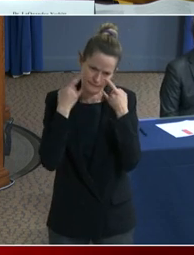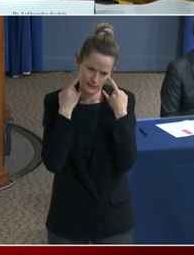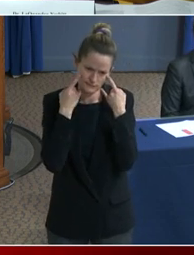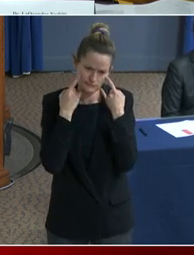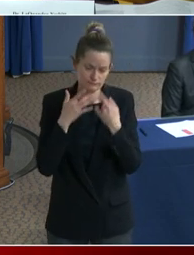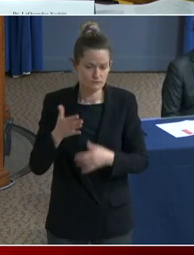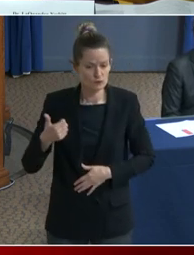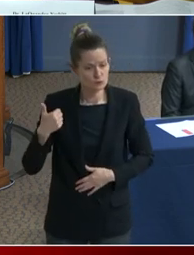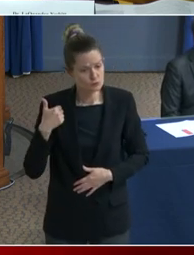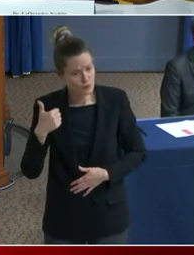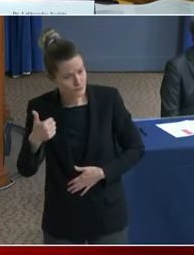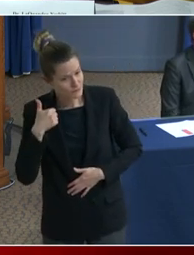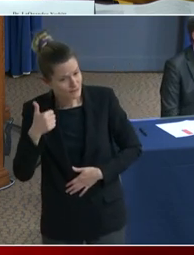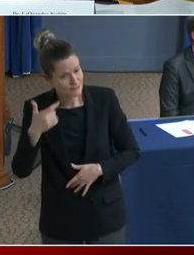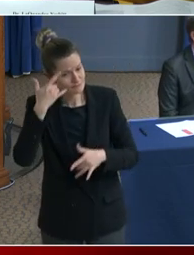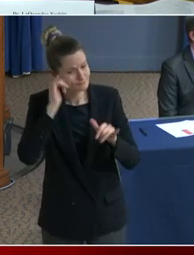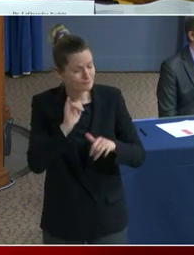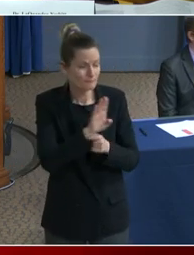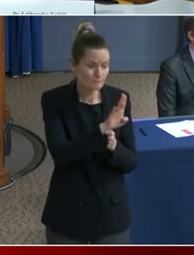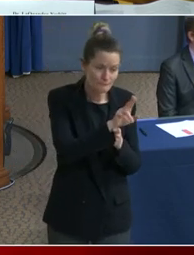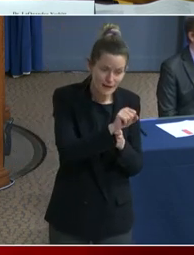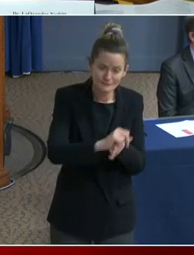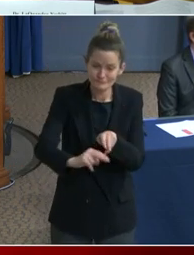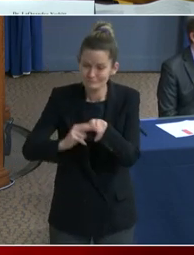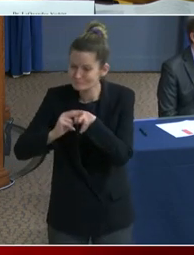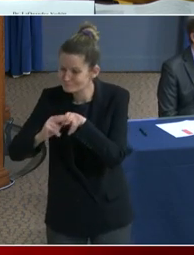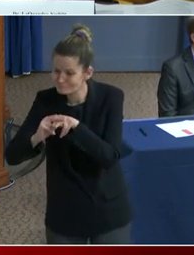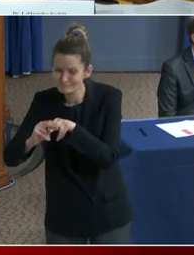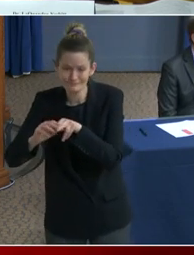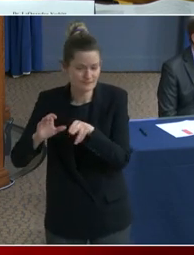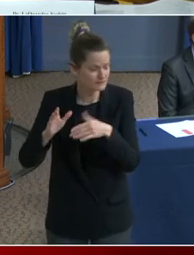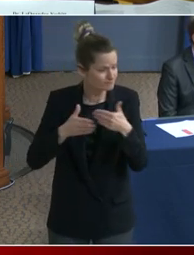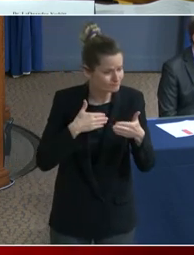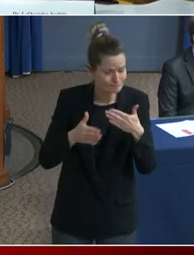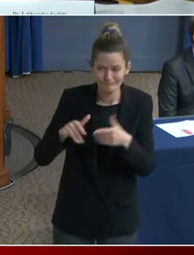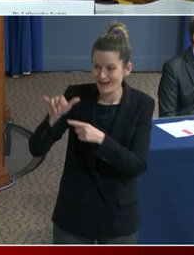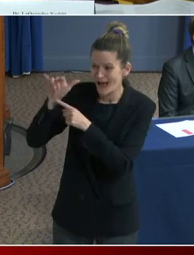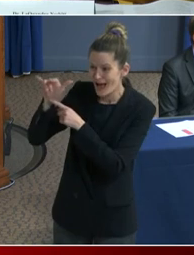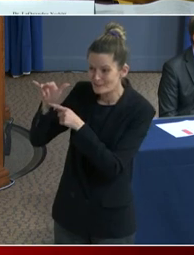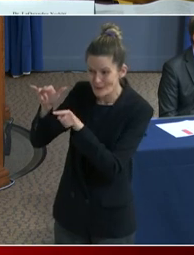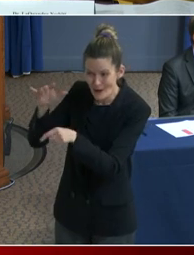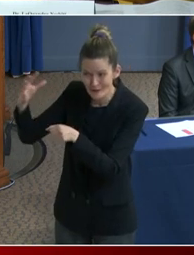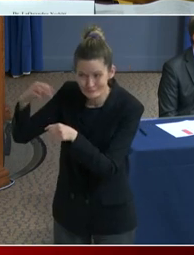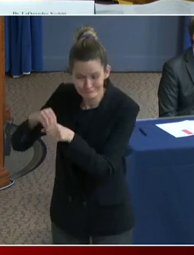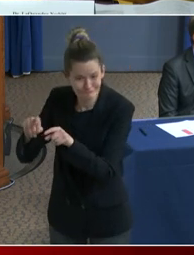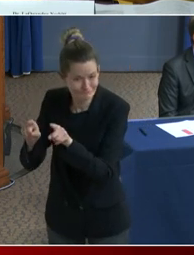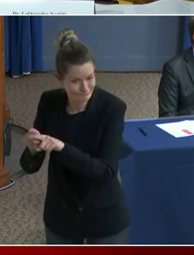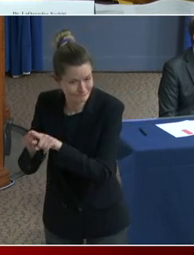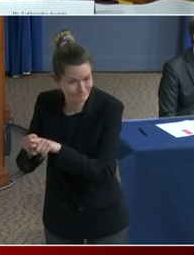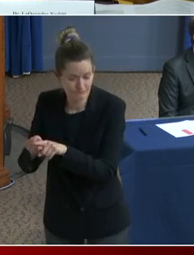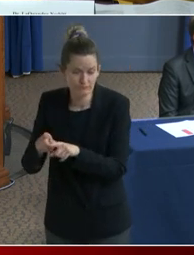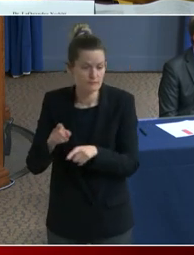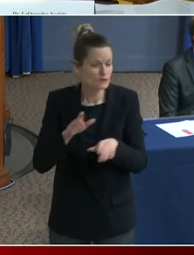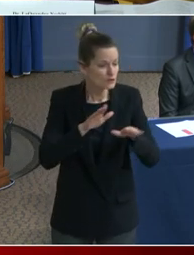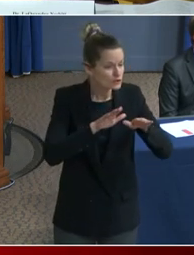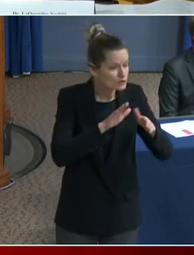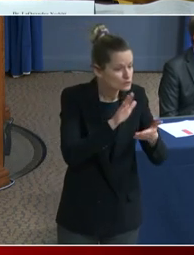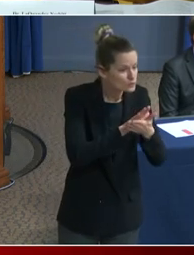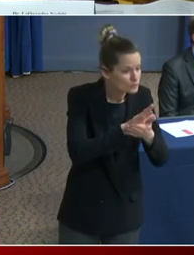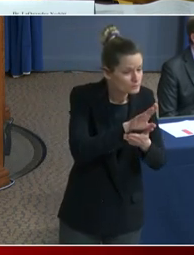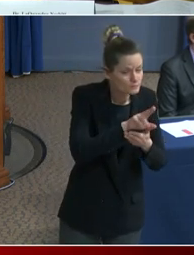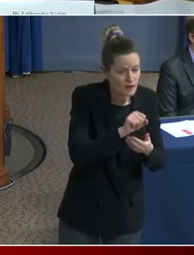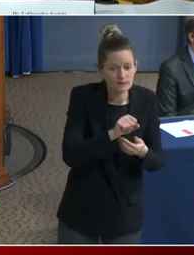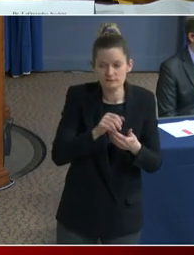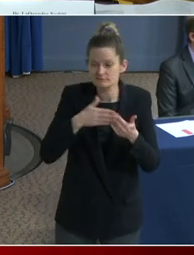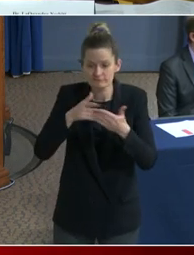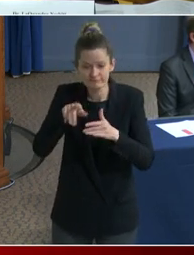like buses and trains inside train stations, airports, and while in rideshare vehicles, schools, childcare facilities, and libraries,